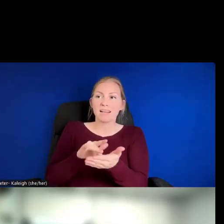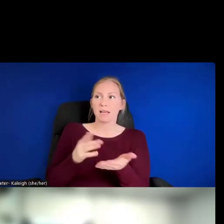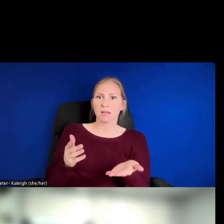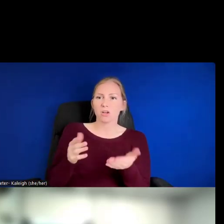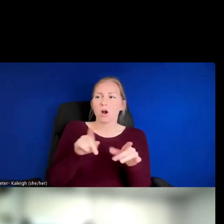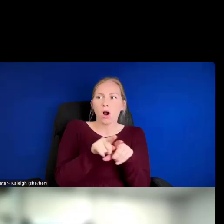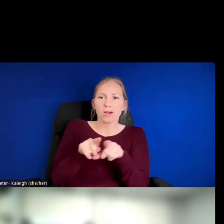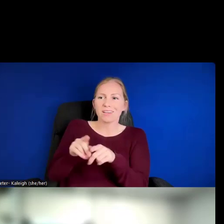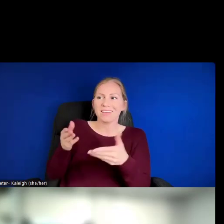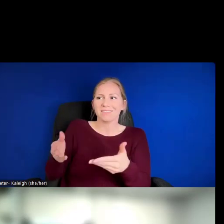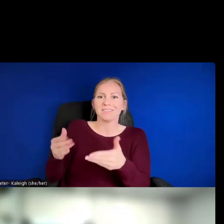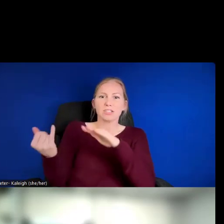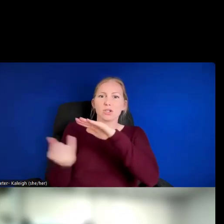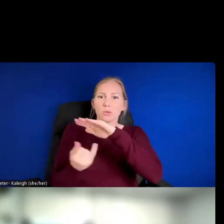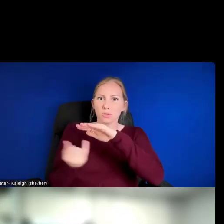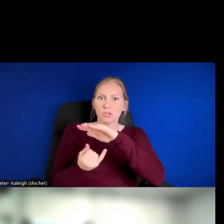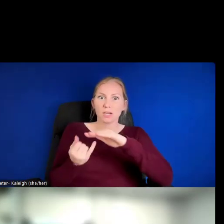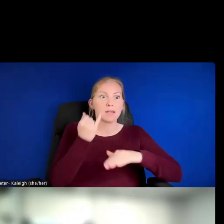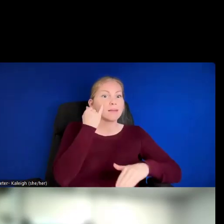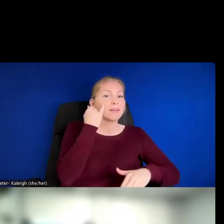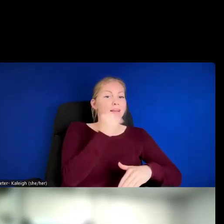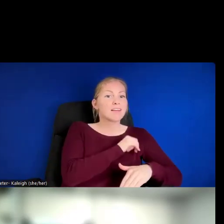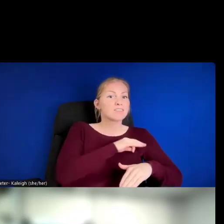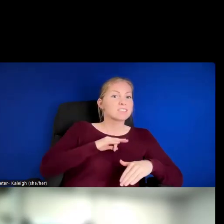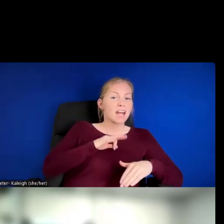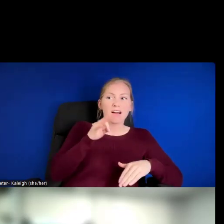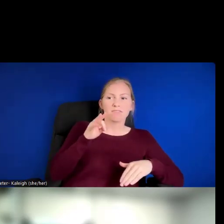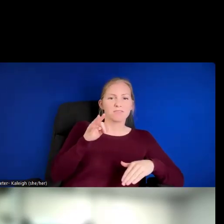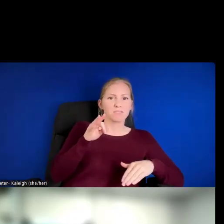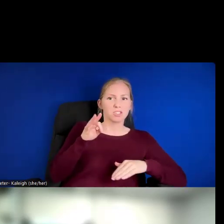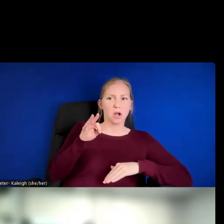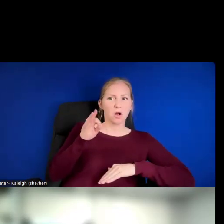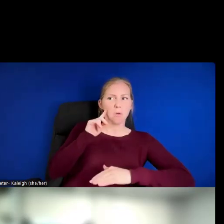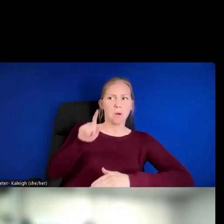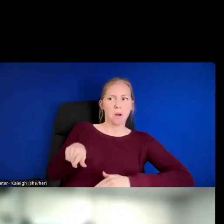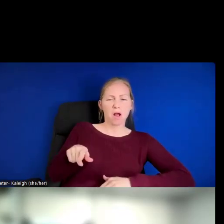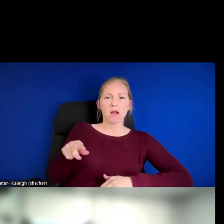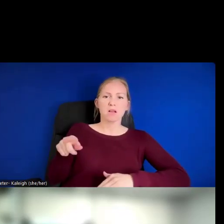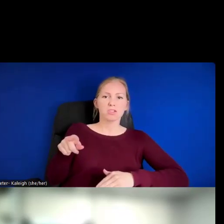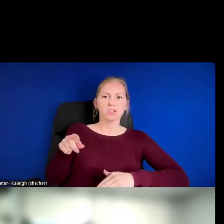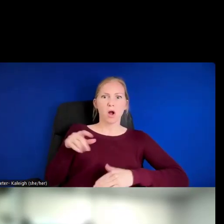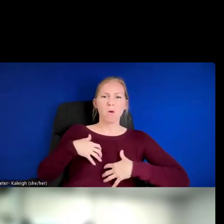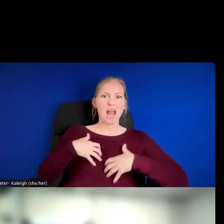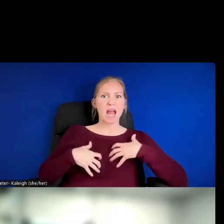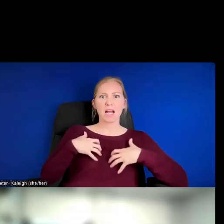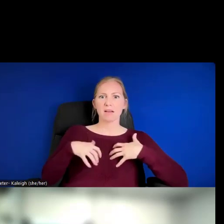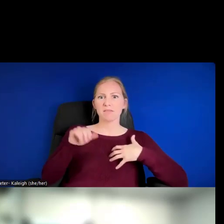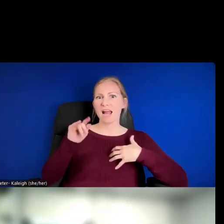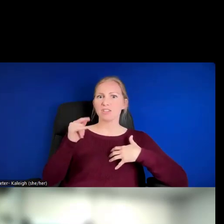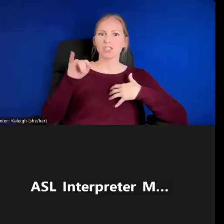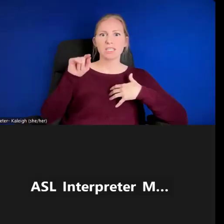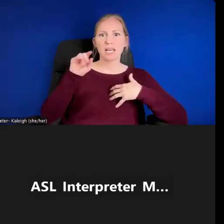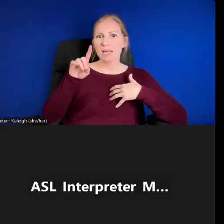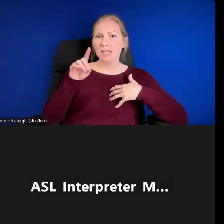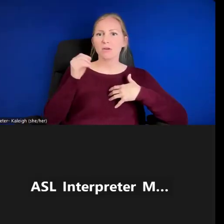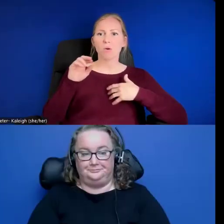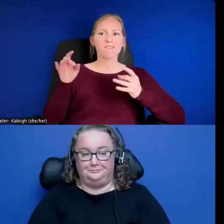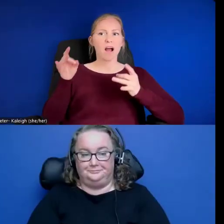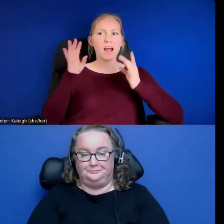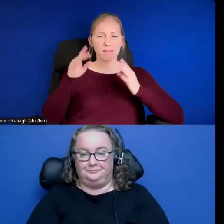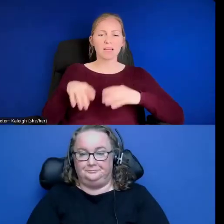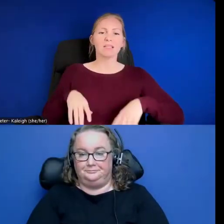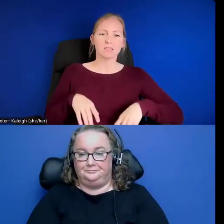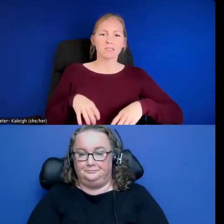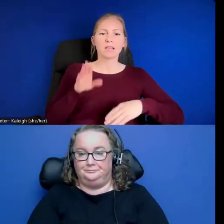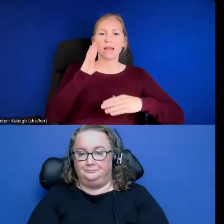in seclusion if staff perceive these behaviors as agitated or violent. And to finish up, I'm